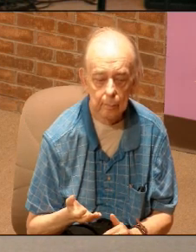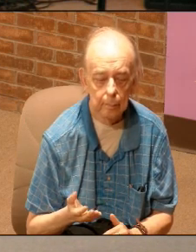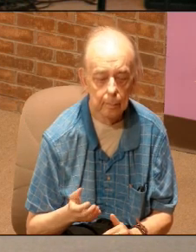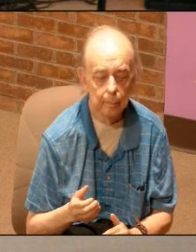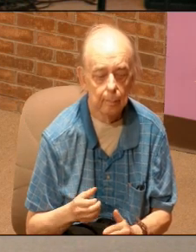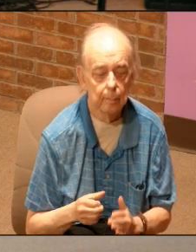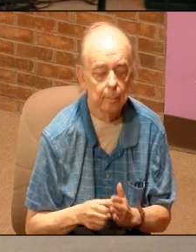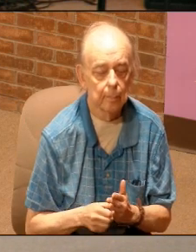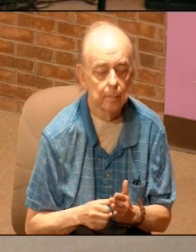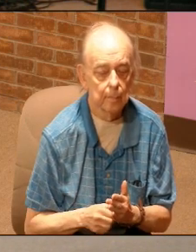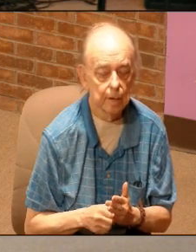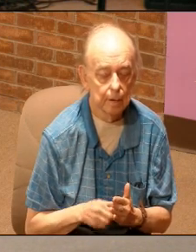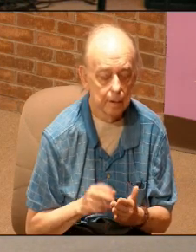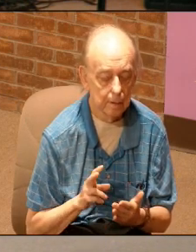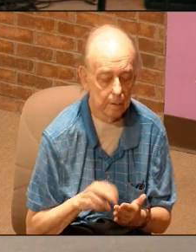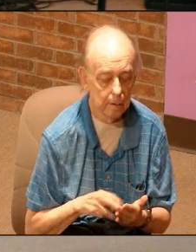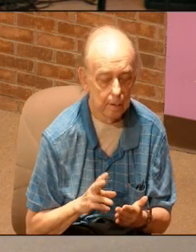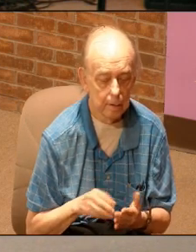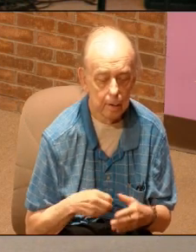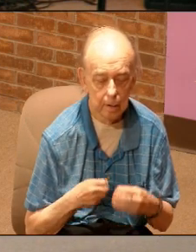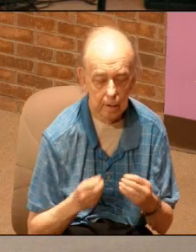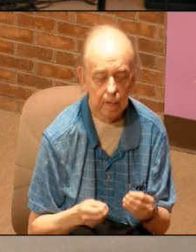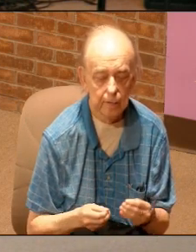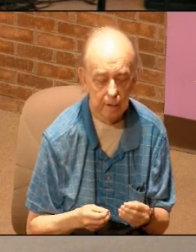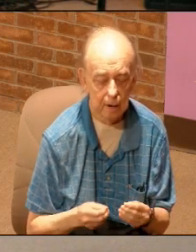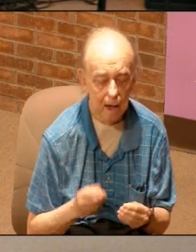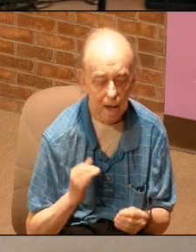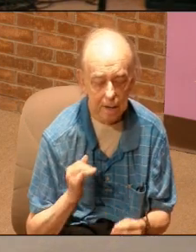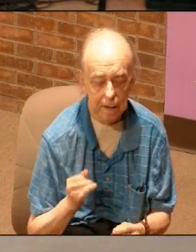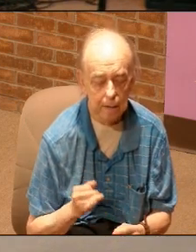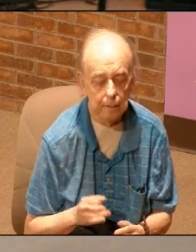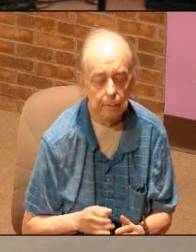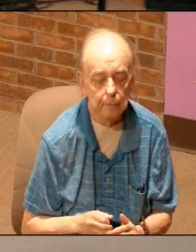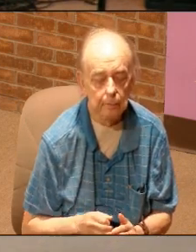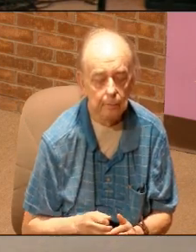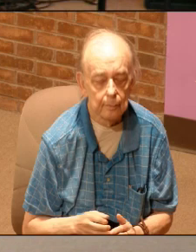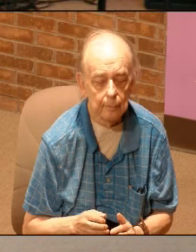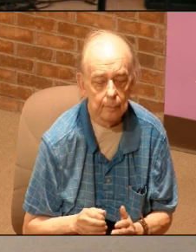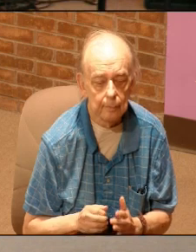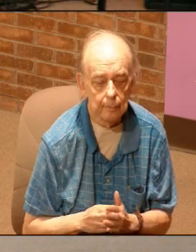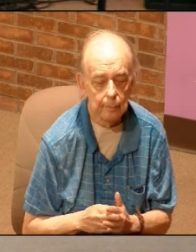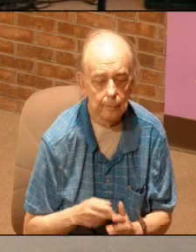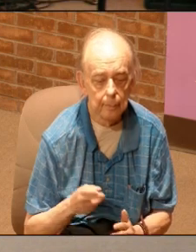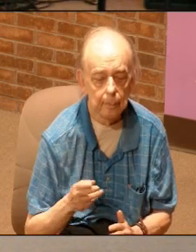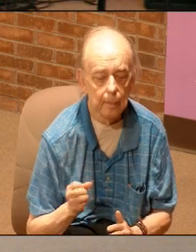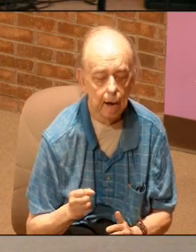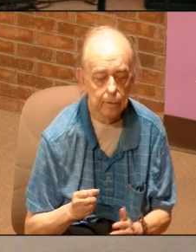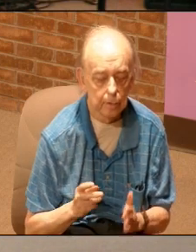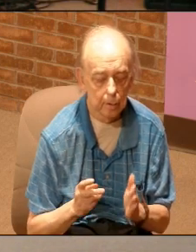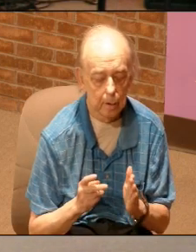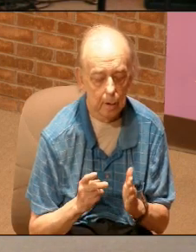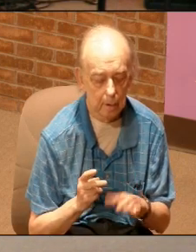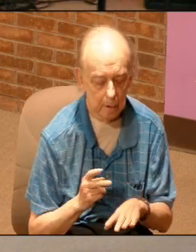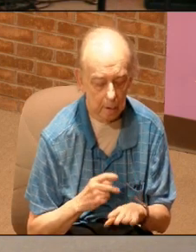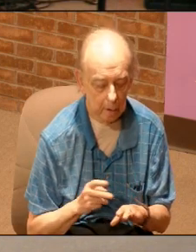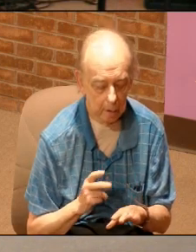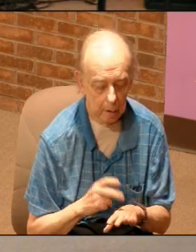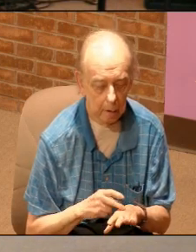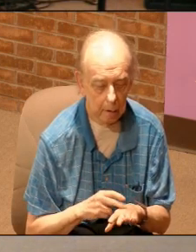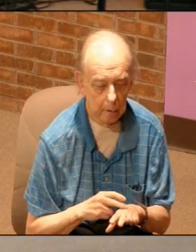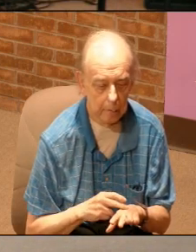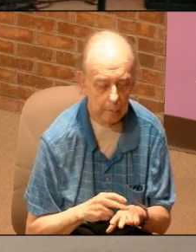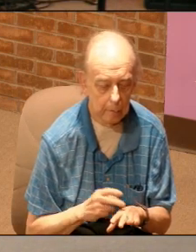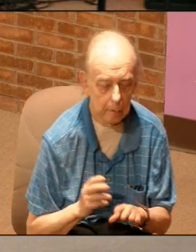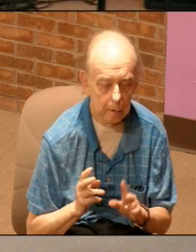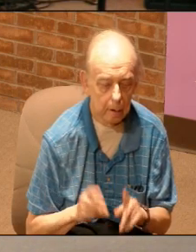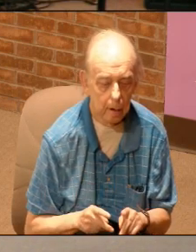letter that I picked up to give you an illustration. It was a high school principal. And this high